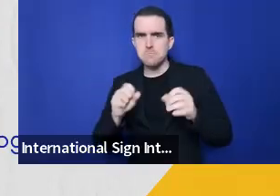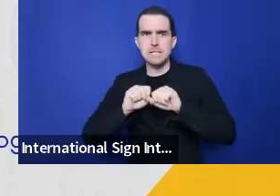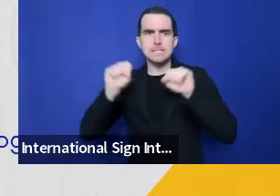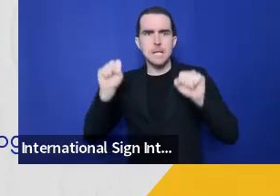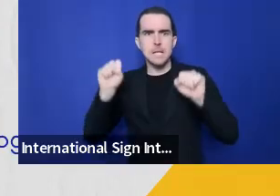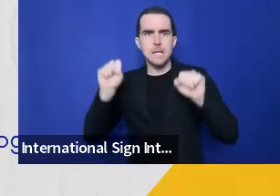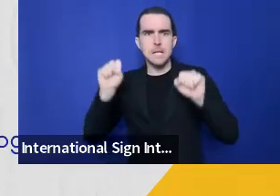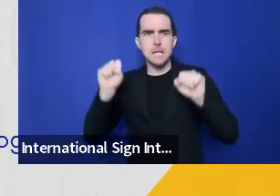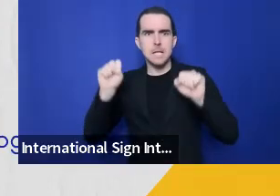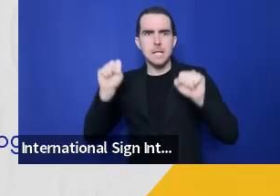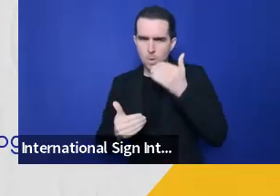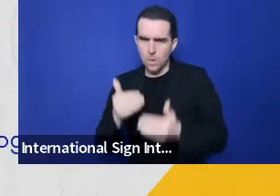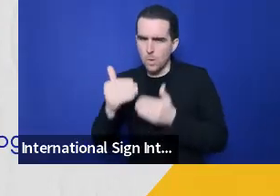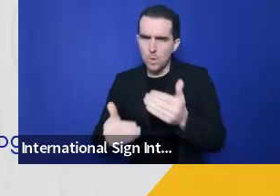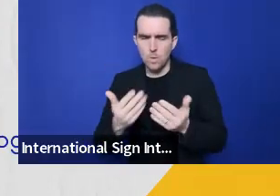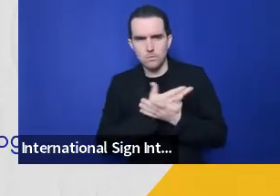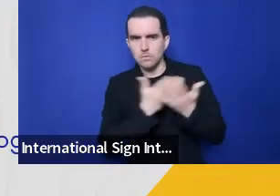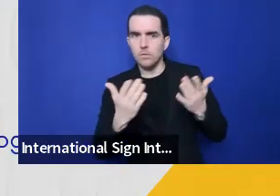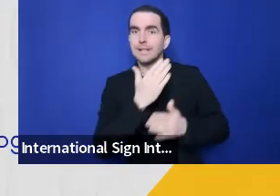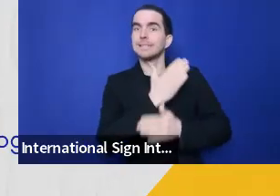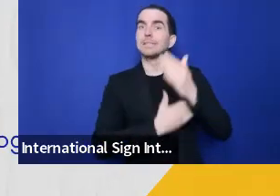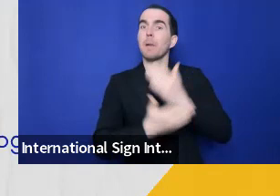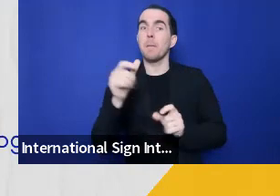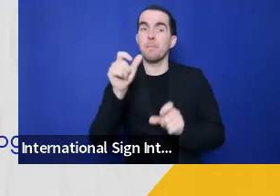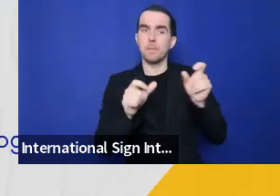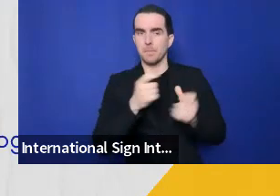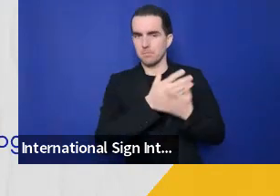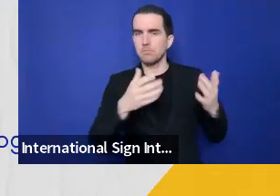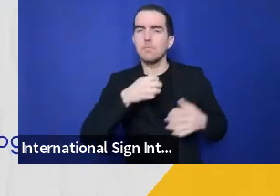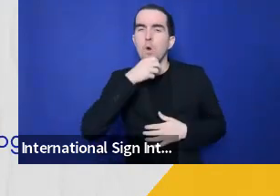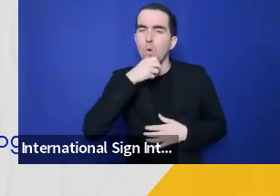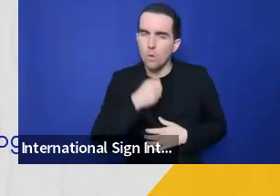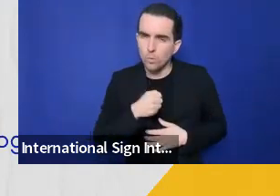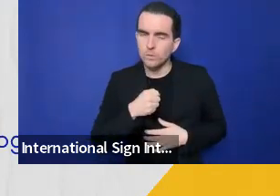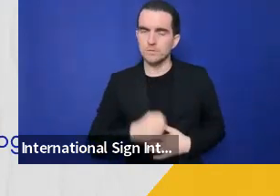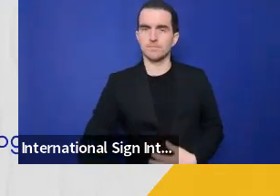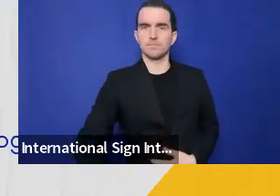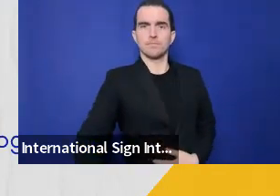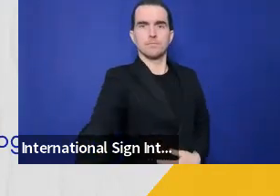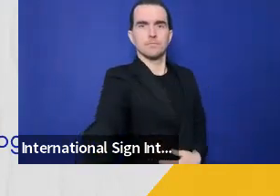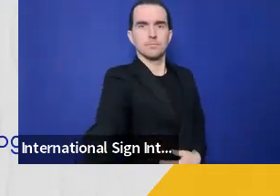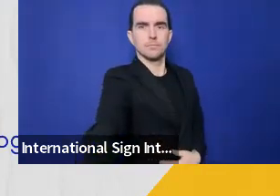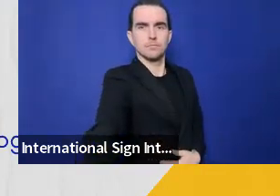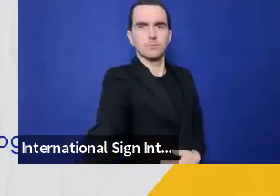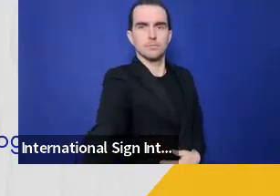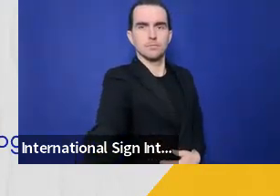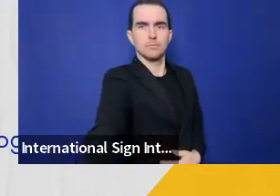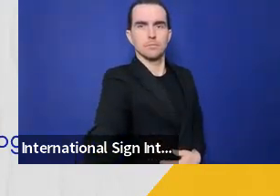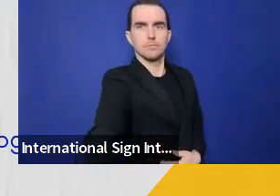UK. Tu Viet Na, Program Manager for Help Age International in